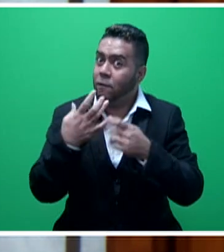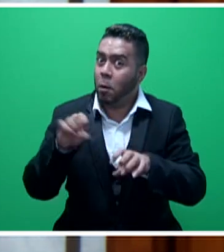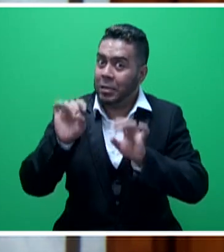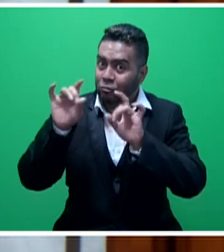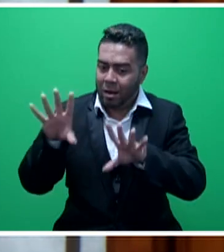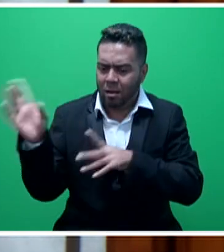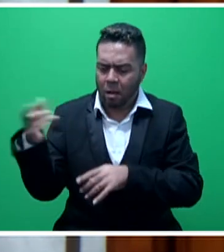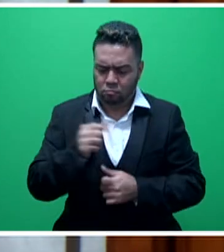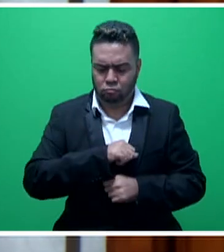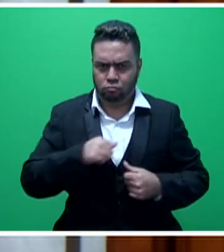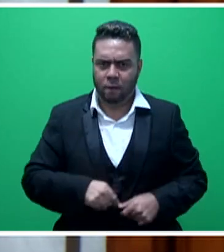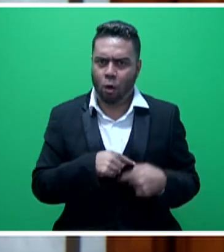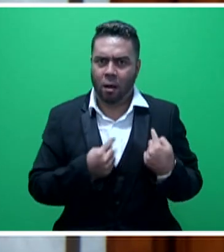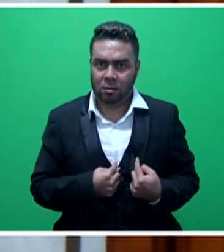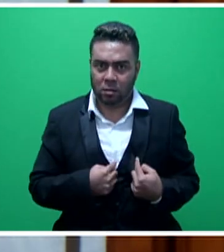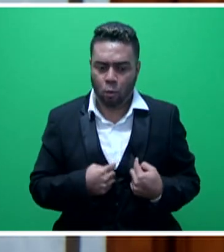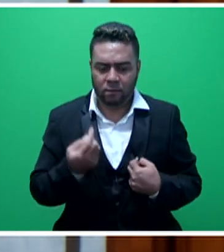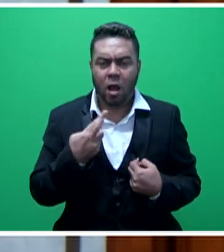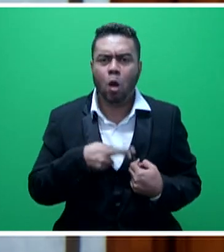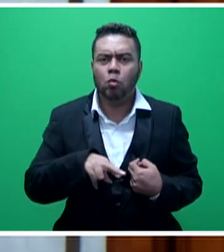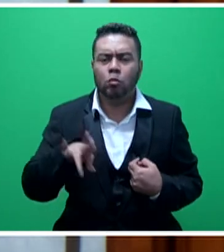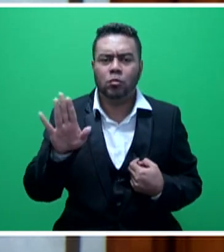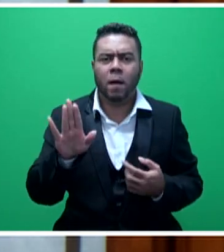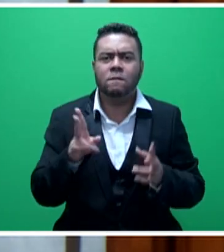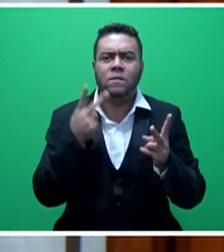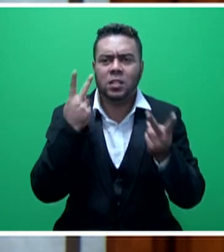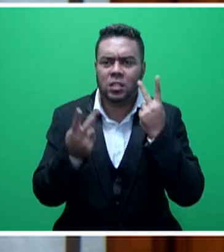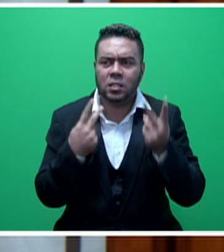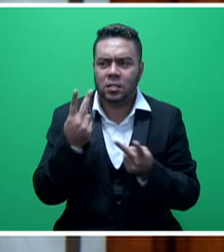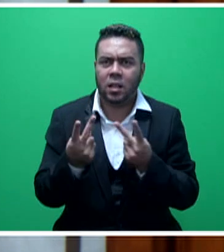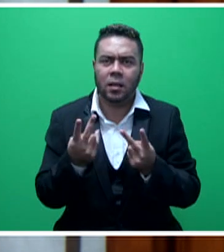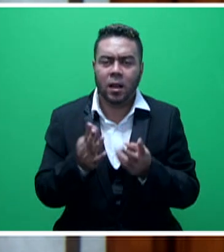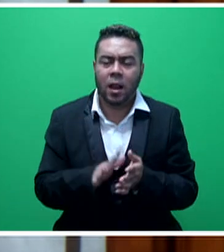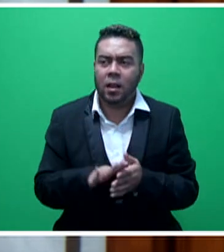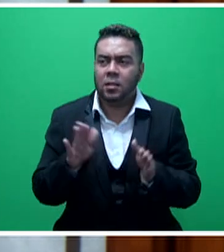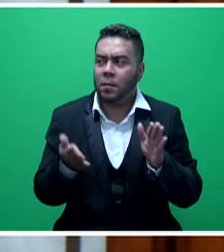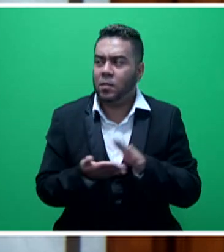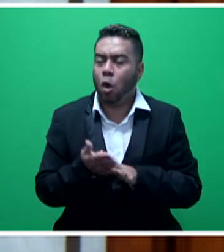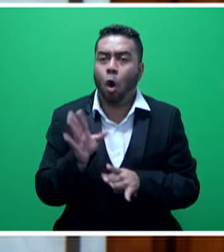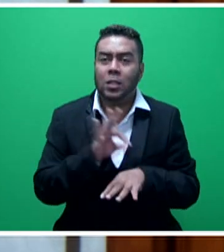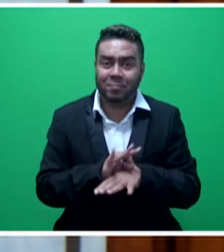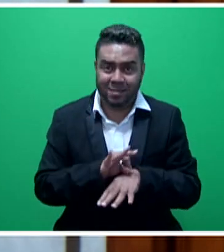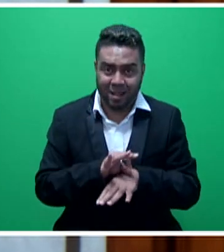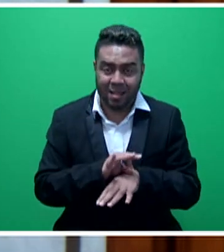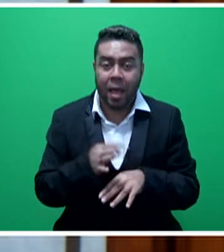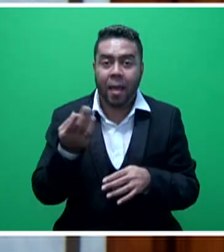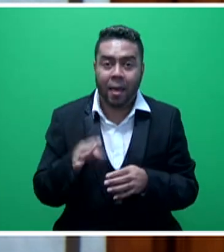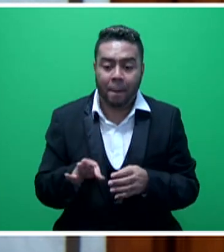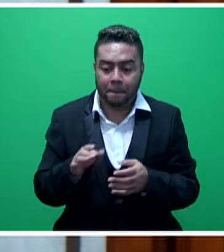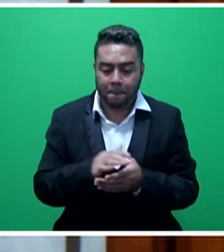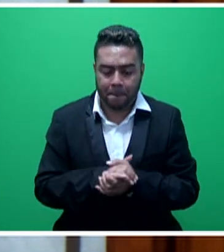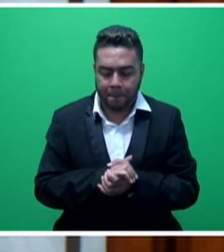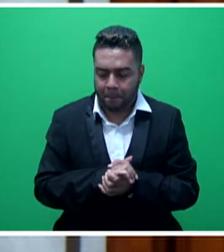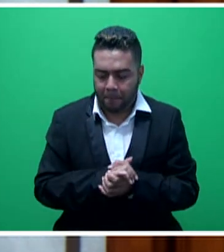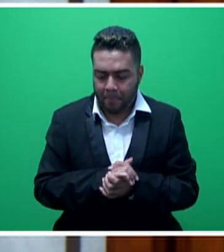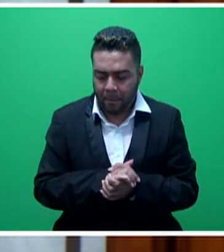Speaker, sir, outreach visits are now conducted at the subdivisional hospitals and the Maritime Islands by